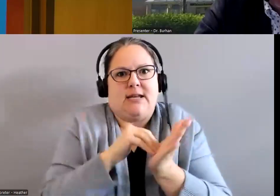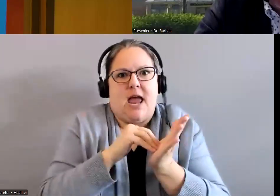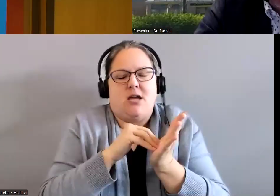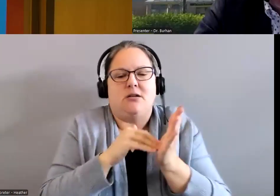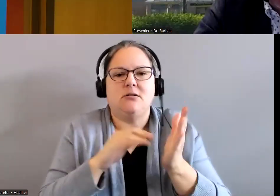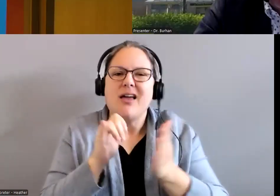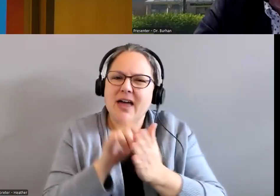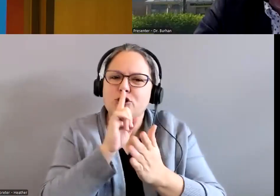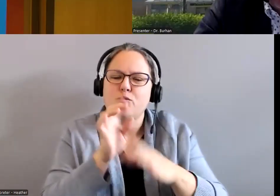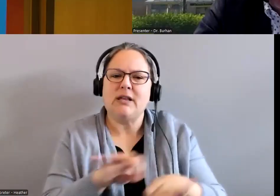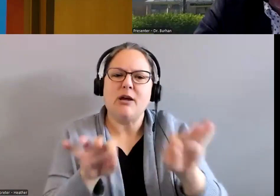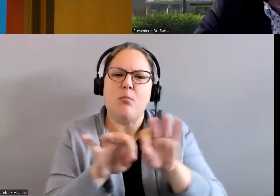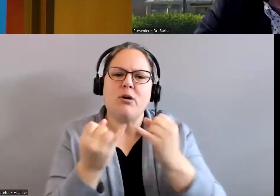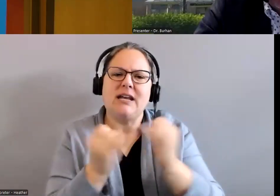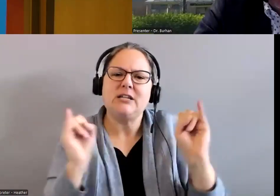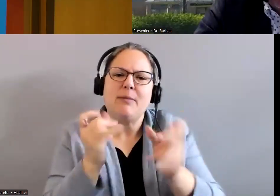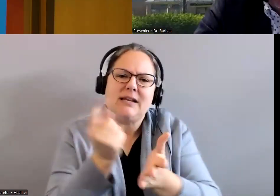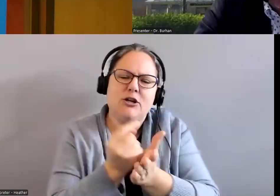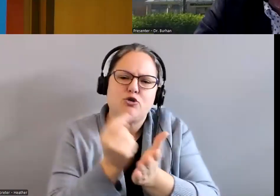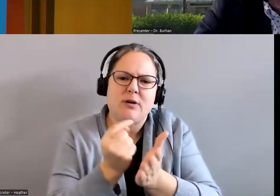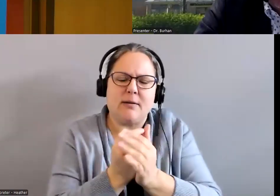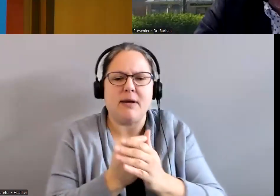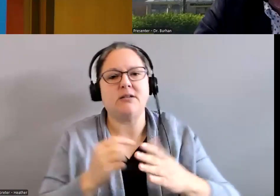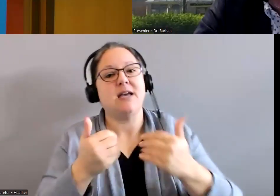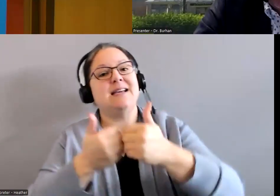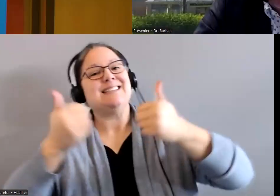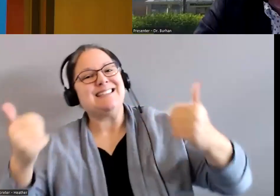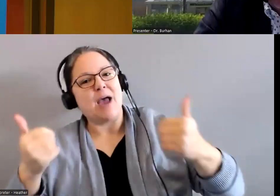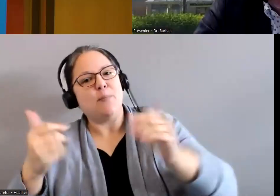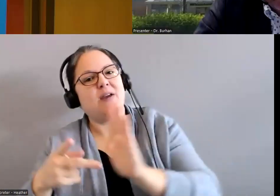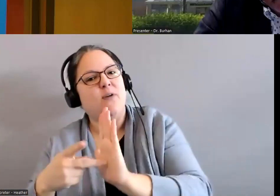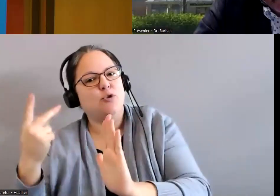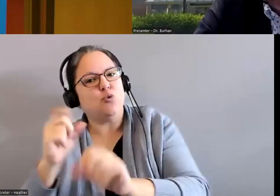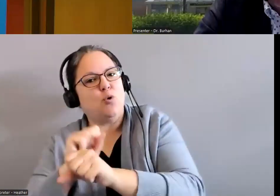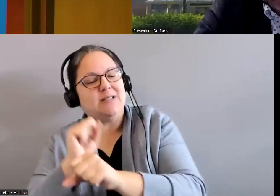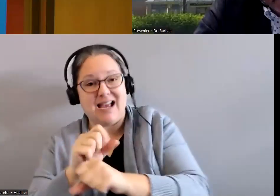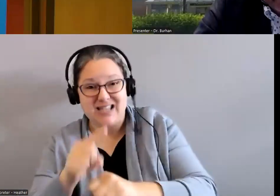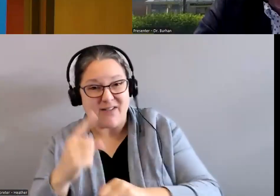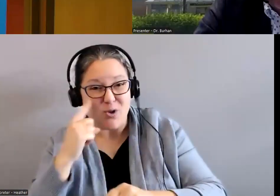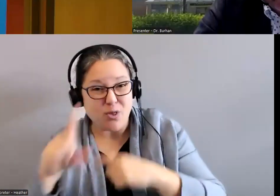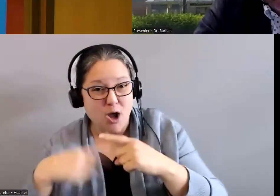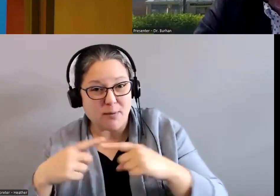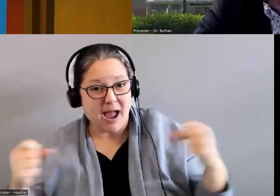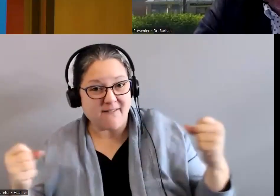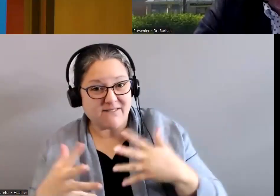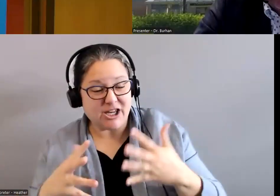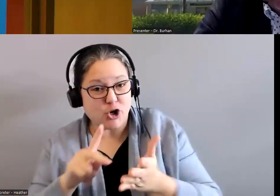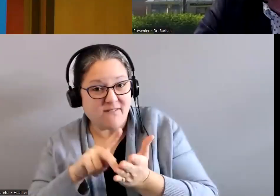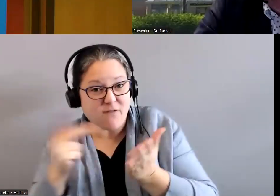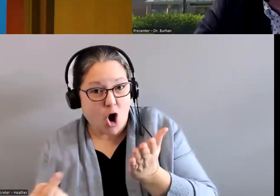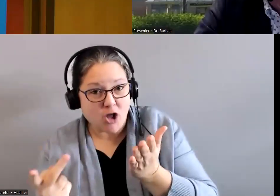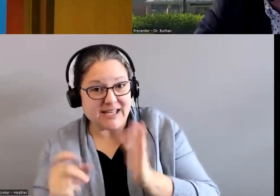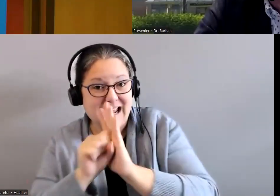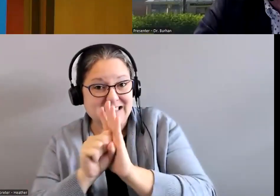important independent treatment target. Separate from the dual task performance measures, have you looked at fear of falling as a correlate of the syndrome as well, and a